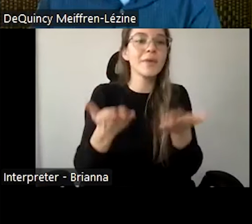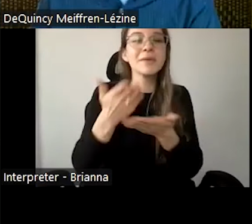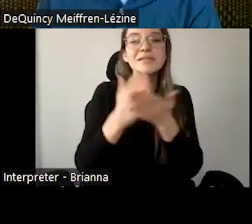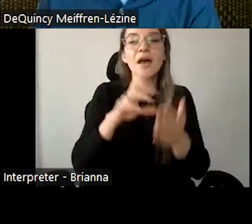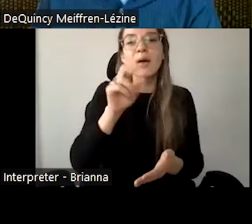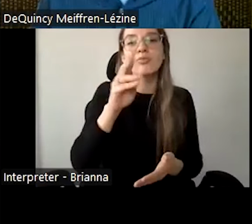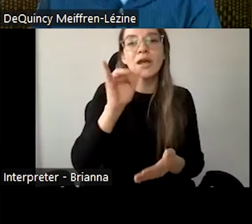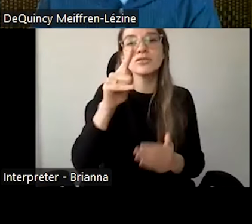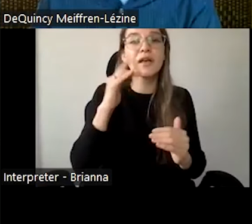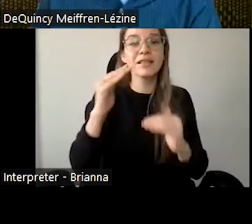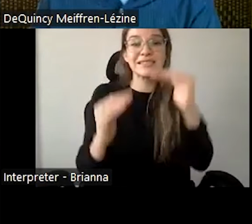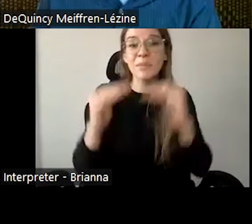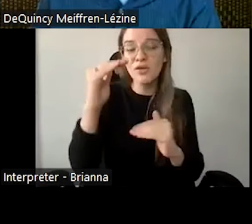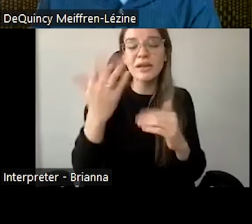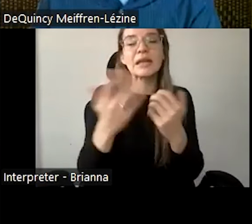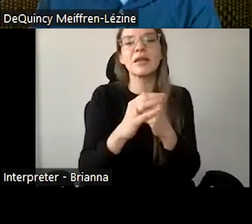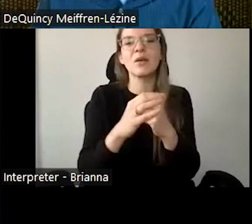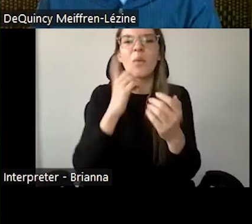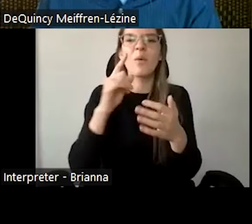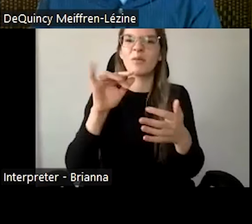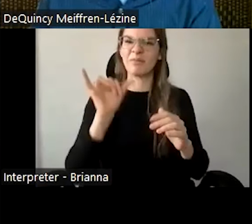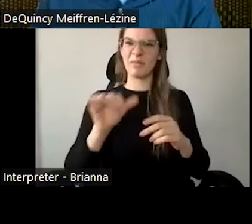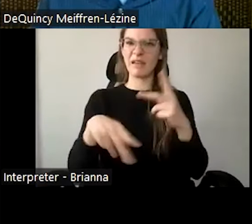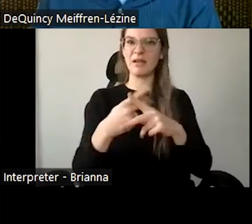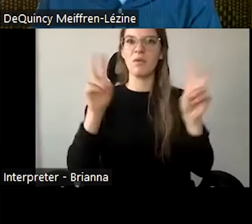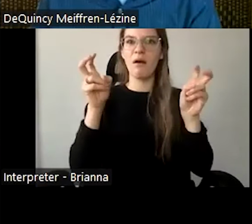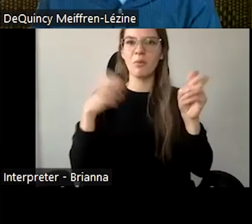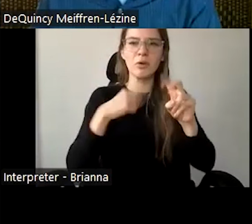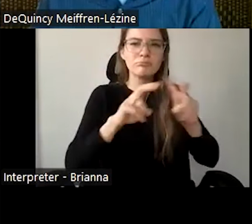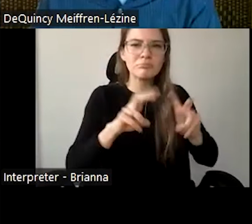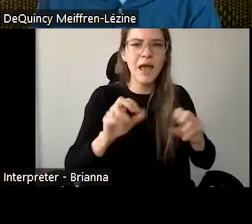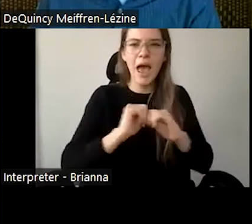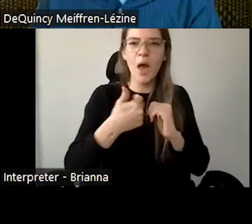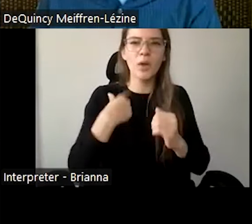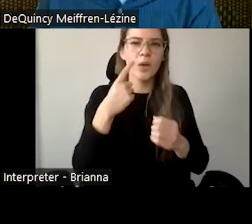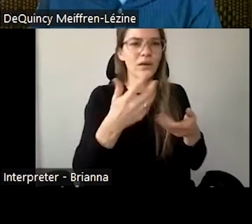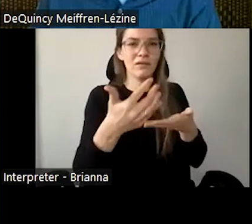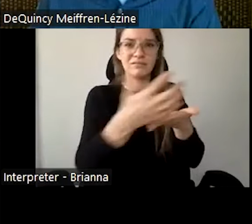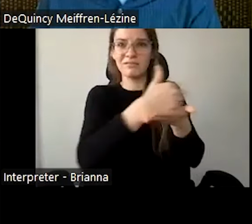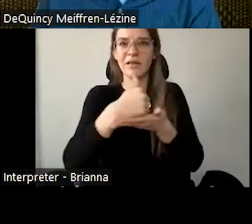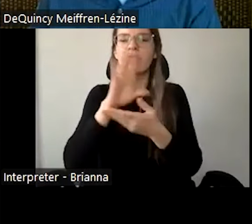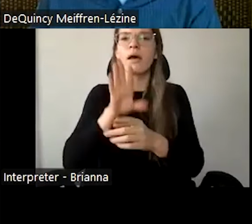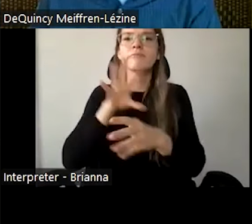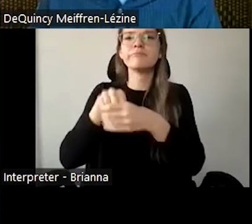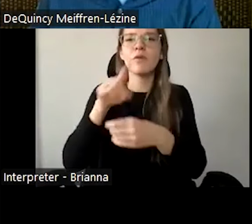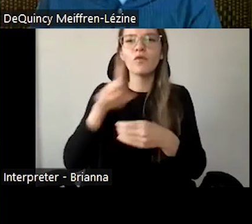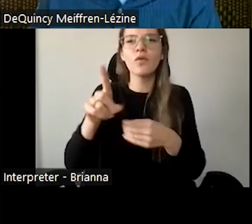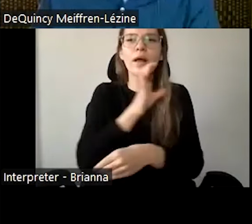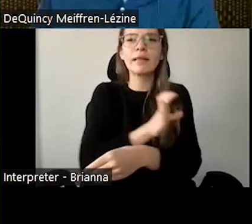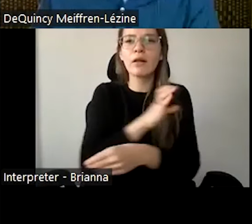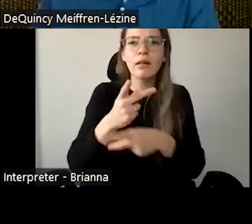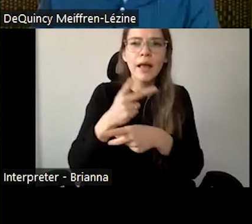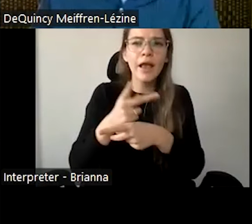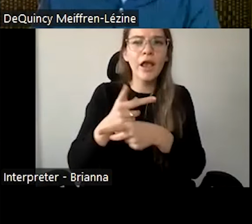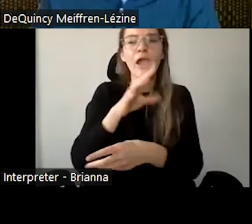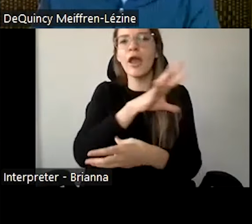disparities or that type of topic into the process of clinical care and into research